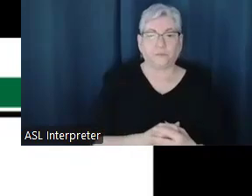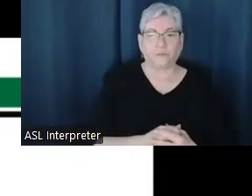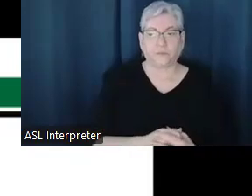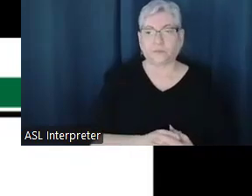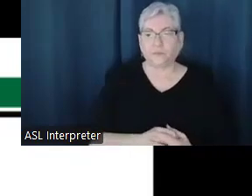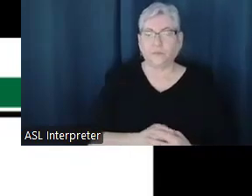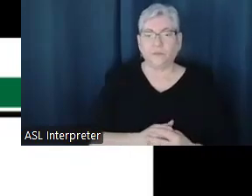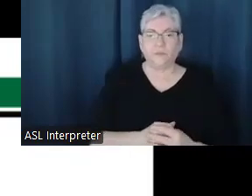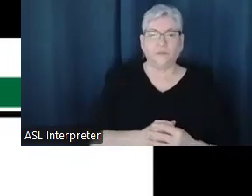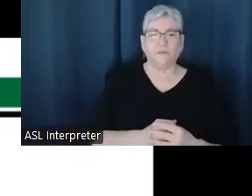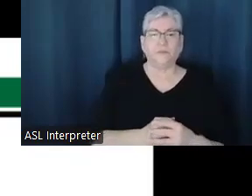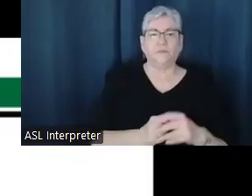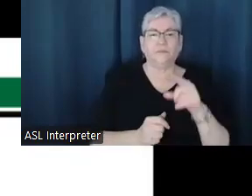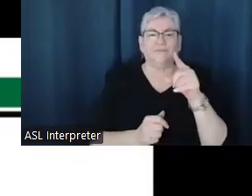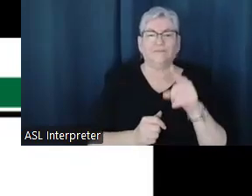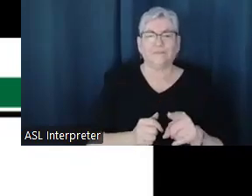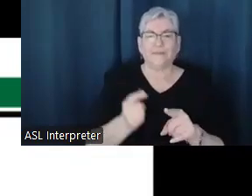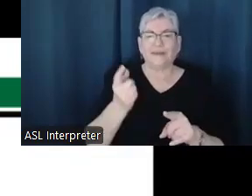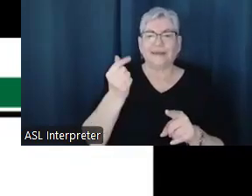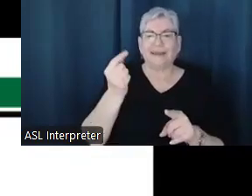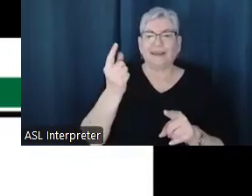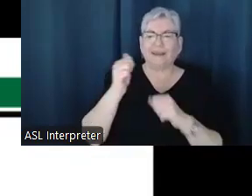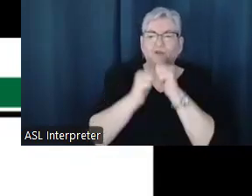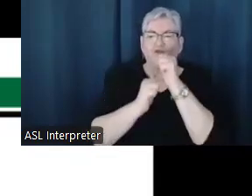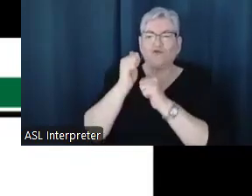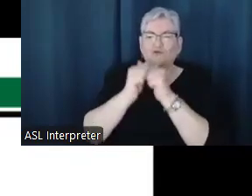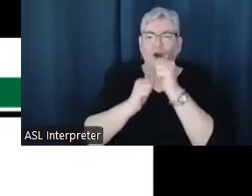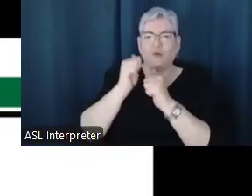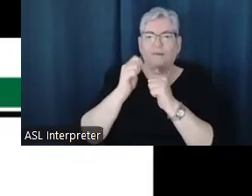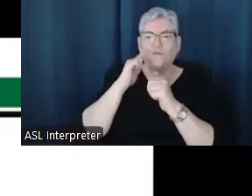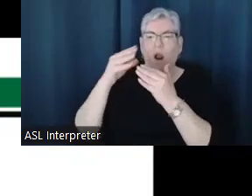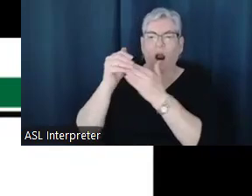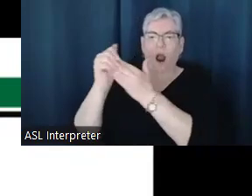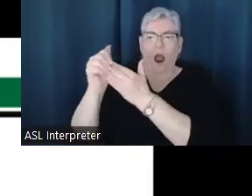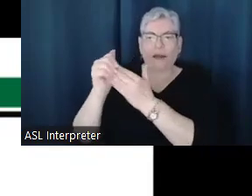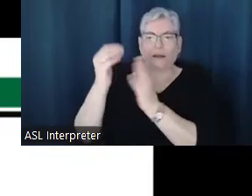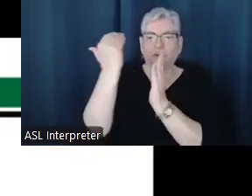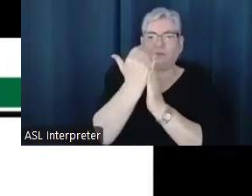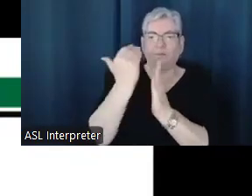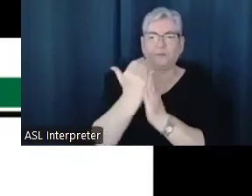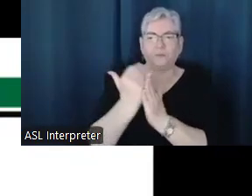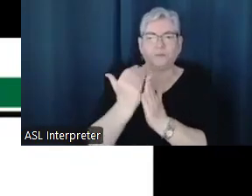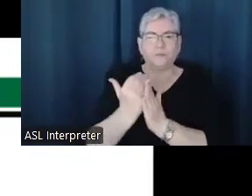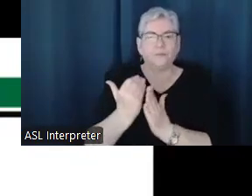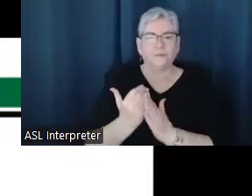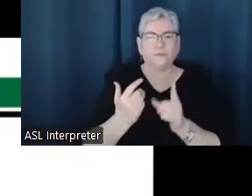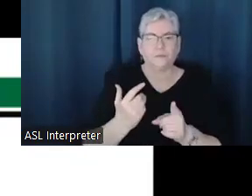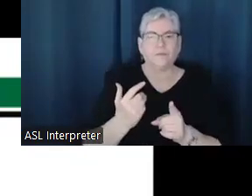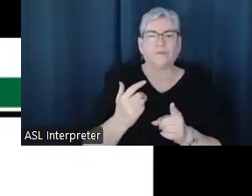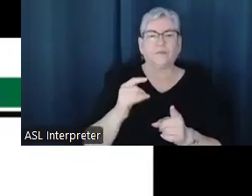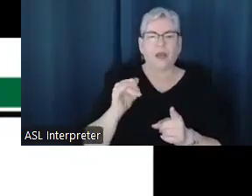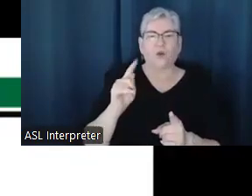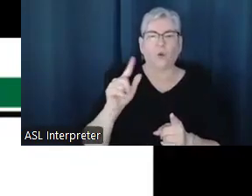So this is sort of a little bit of a structural guide to the two toolkits that you all